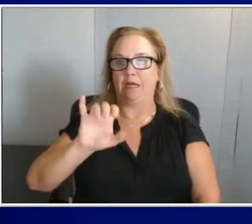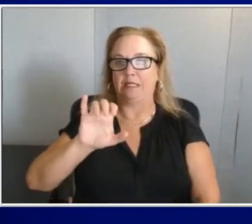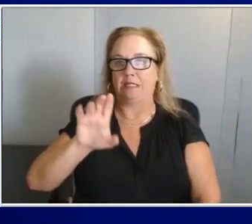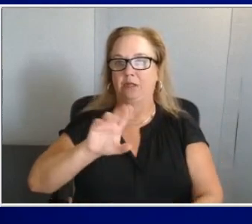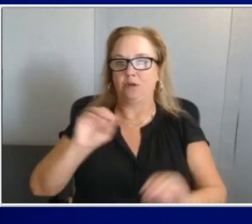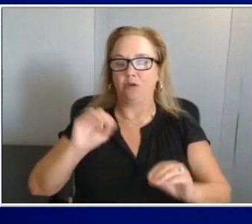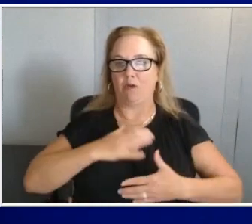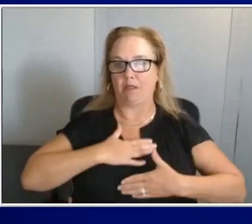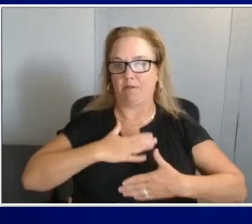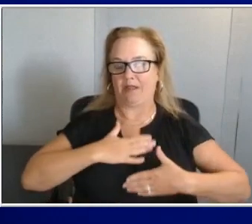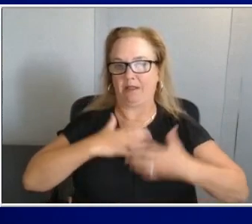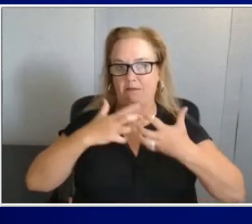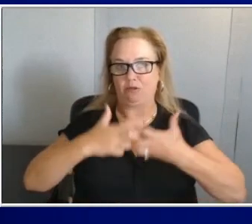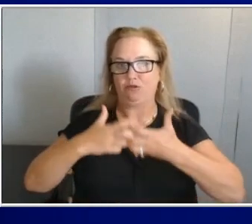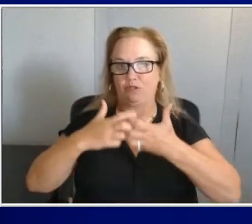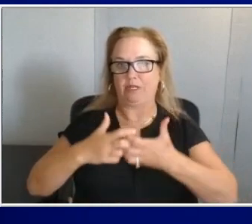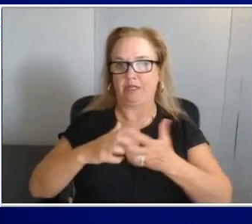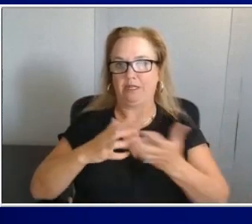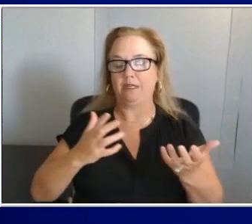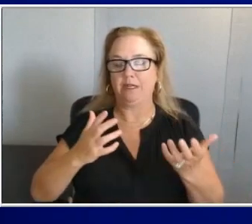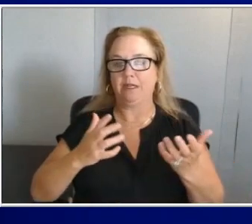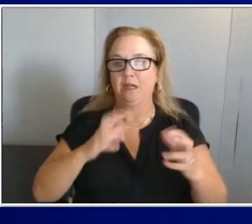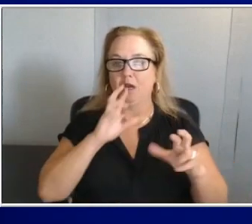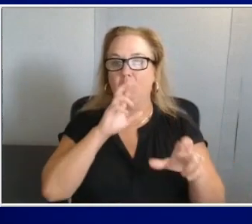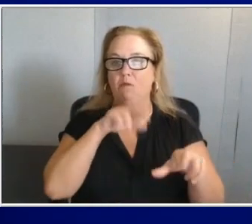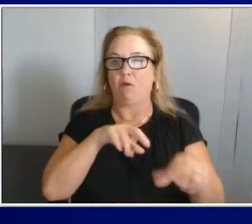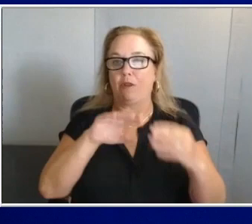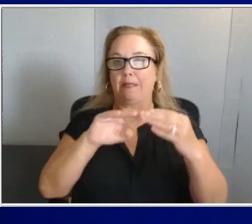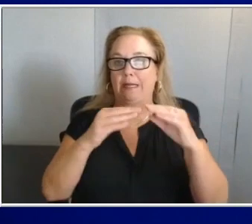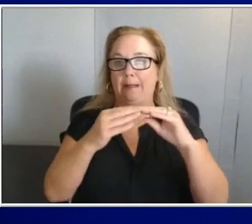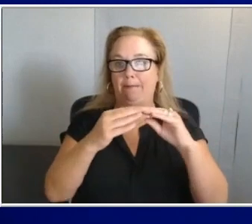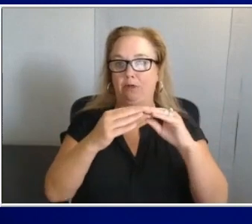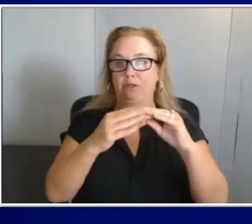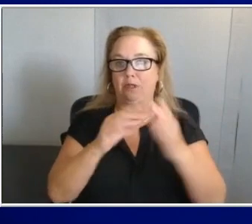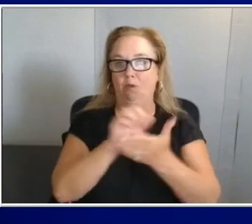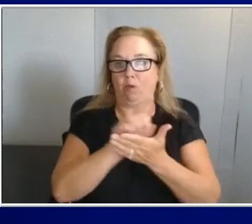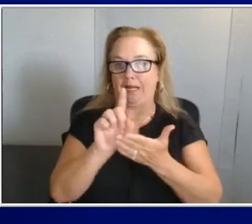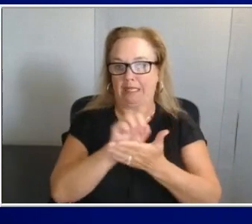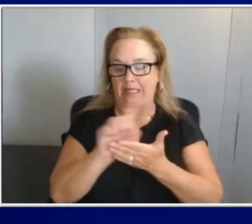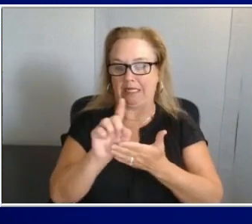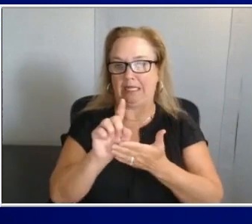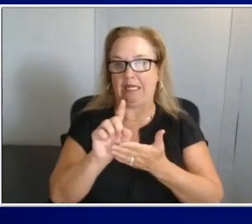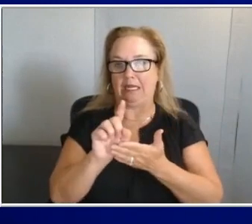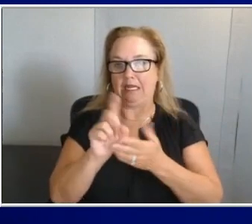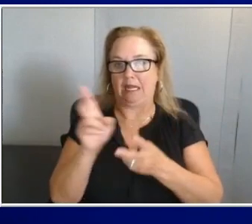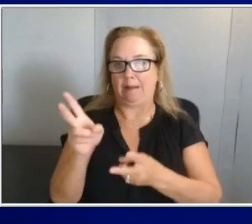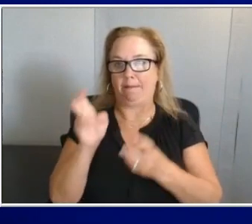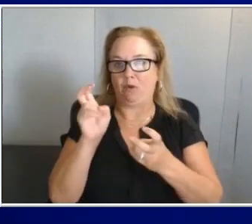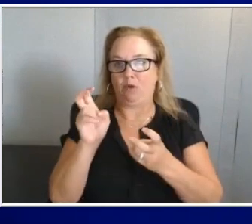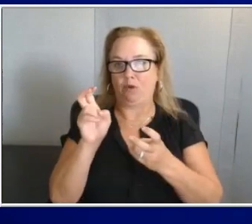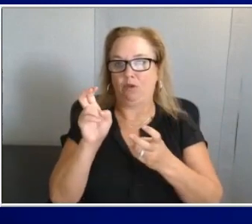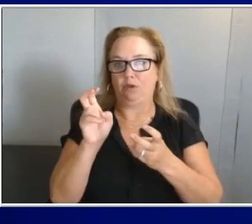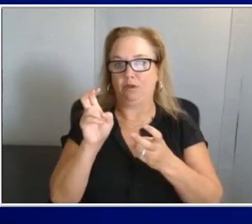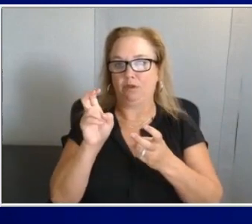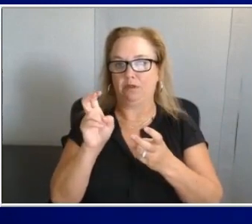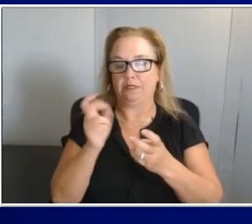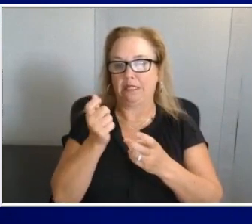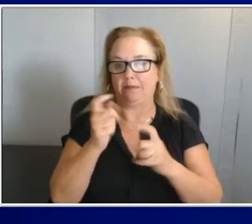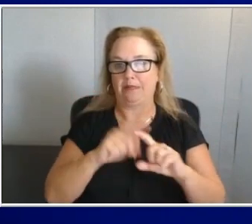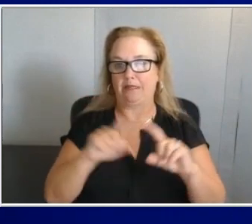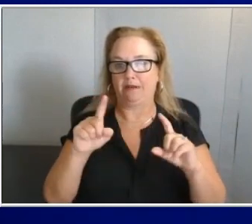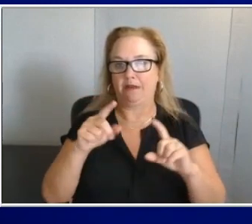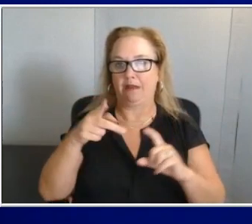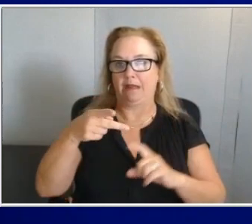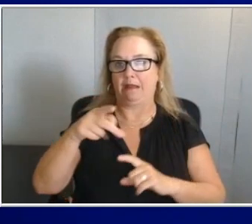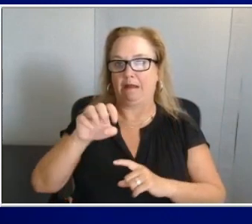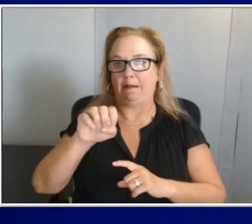ventilator. Again, just reporting the numbers weekly and having to pull those manually. Obviously, it's a little bit different than the peak of